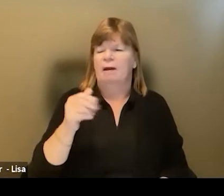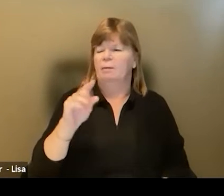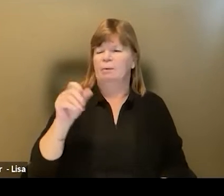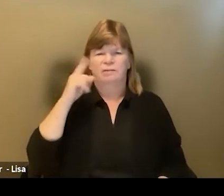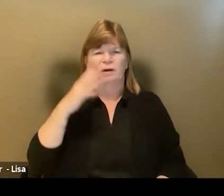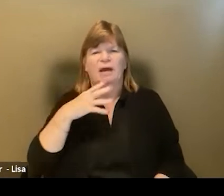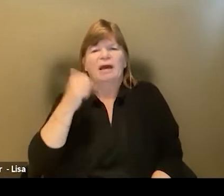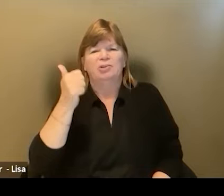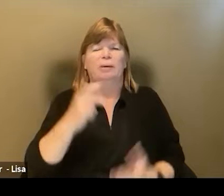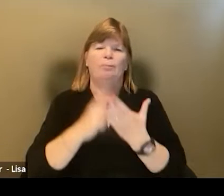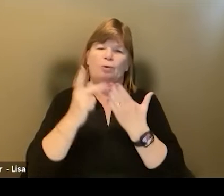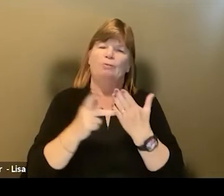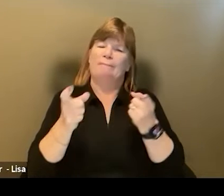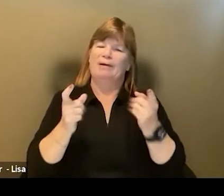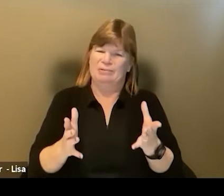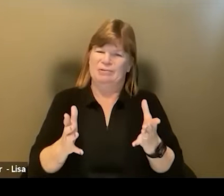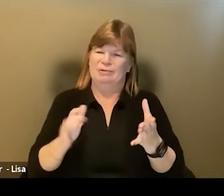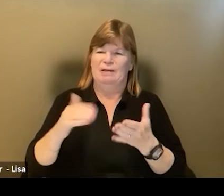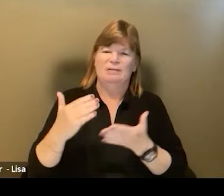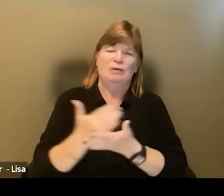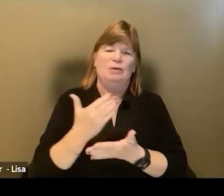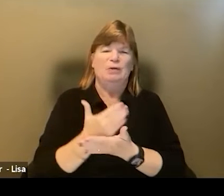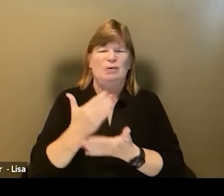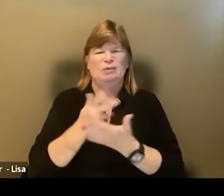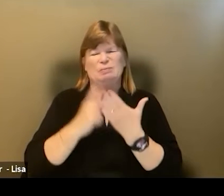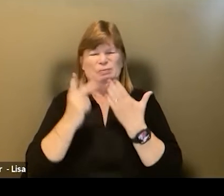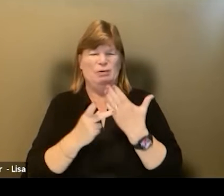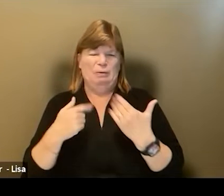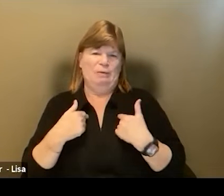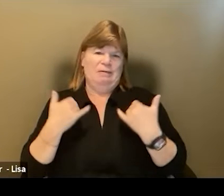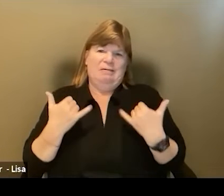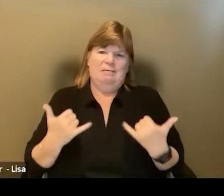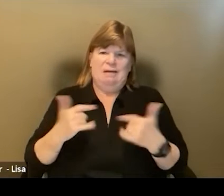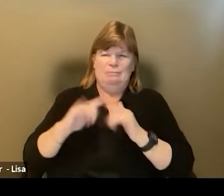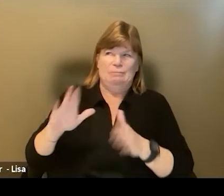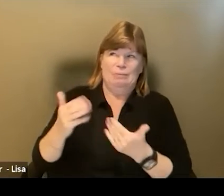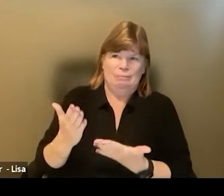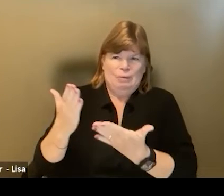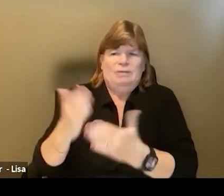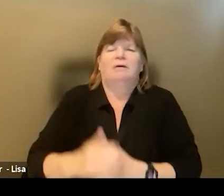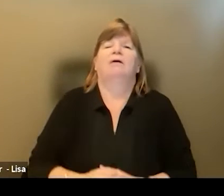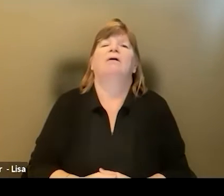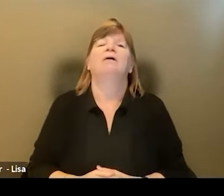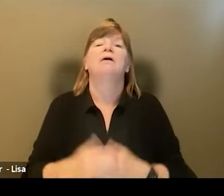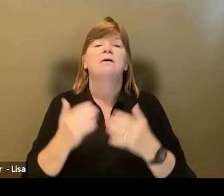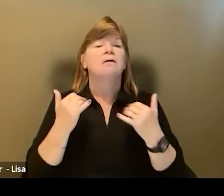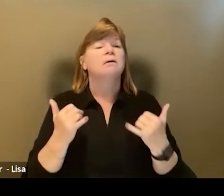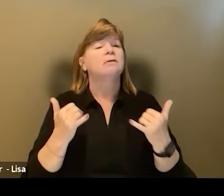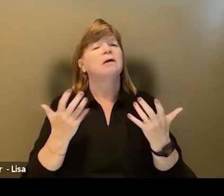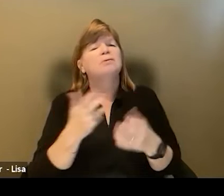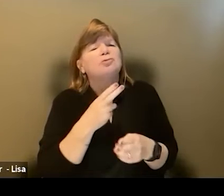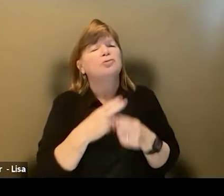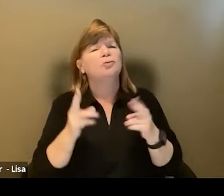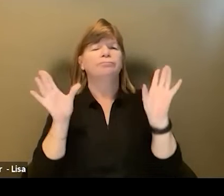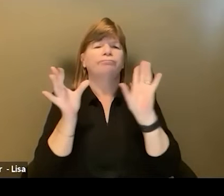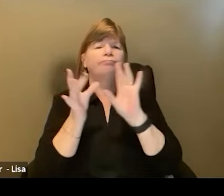Program Manager, which is our new MLTSS program that we are proposing. And today I want to briefly